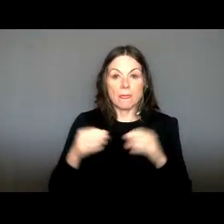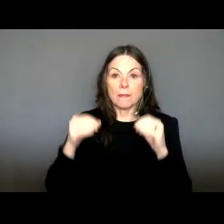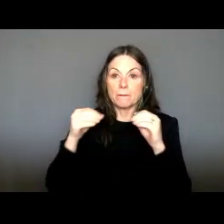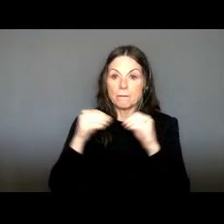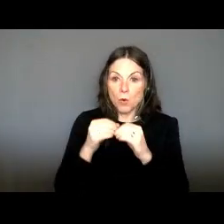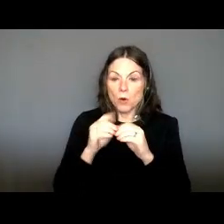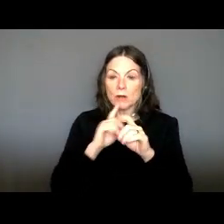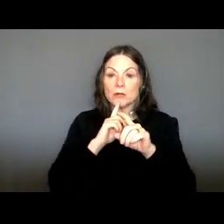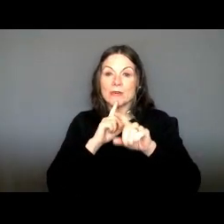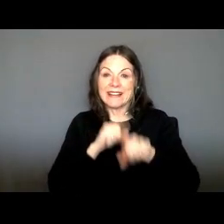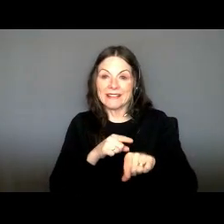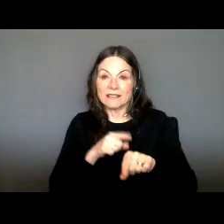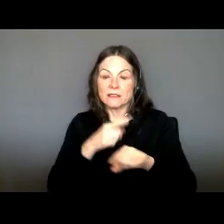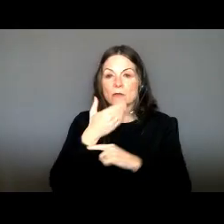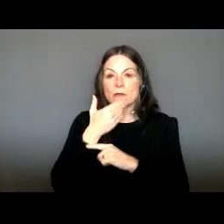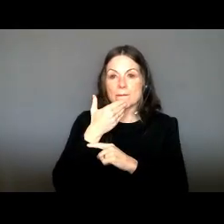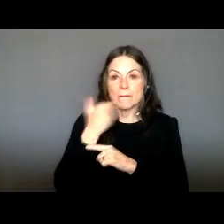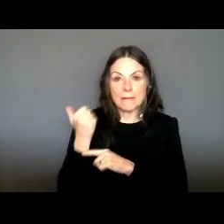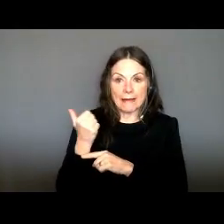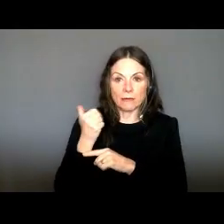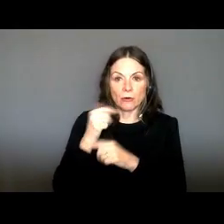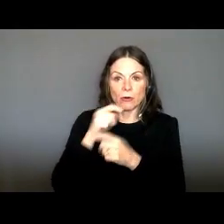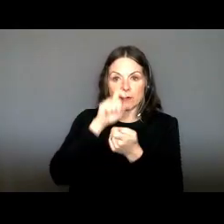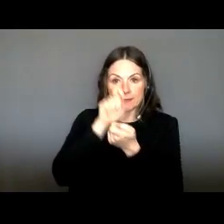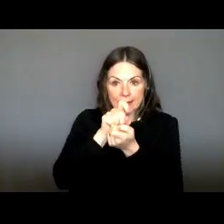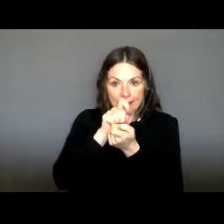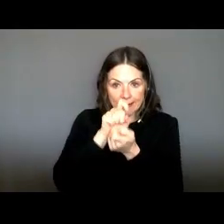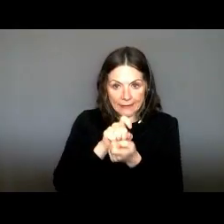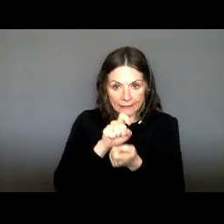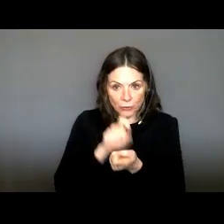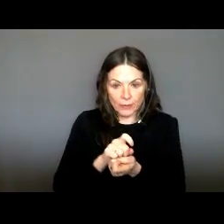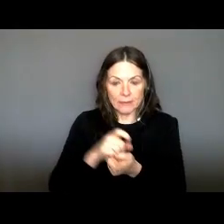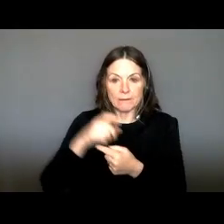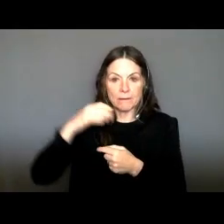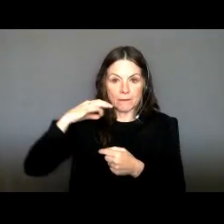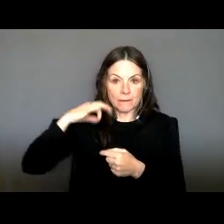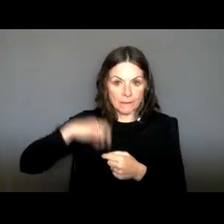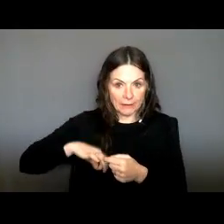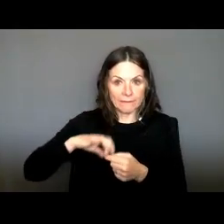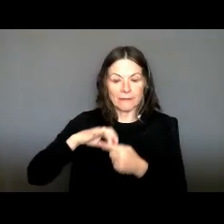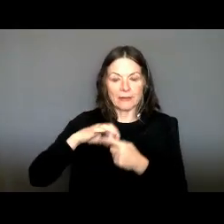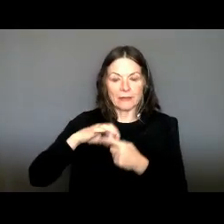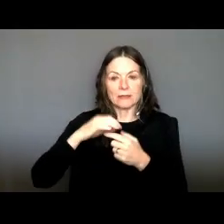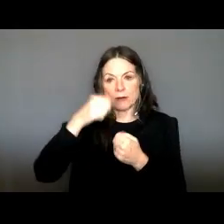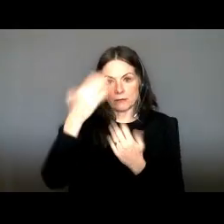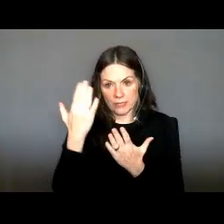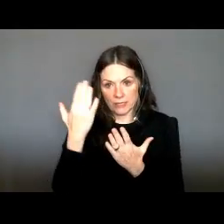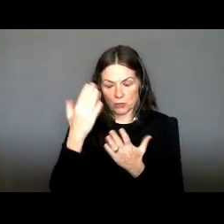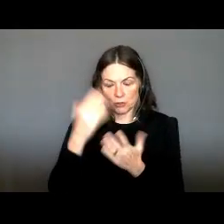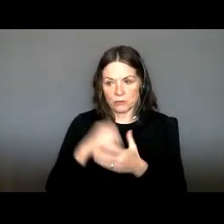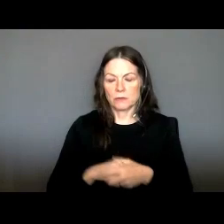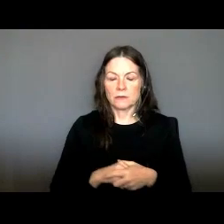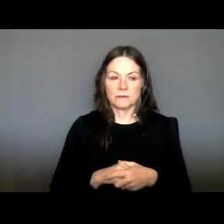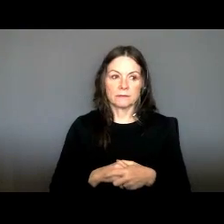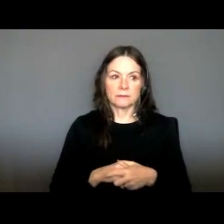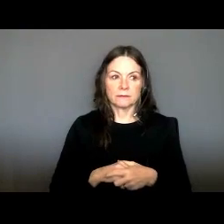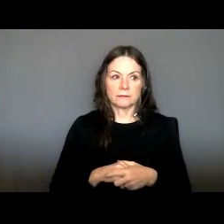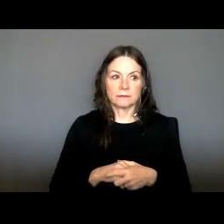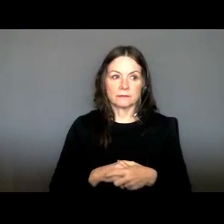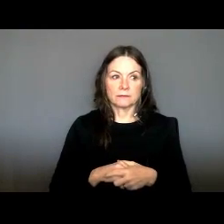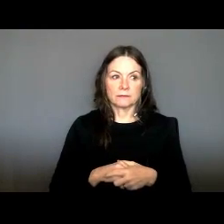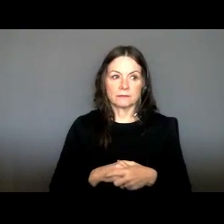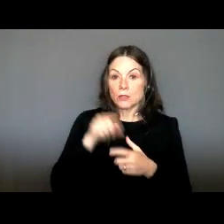are answered, the more specific benefits recommendations people will receive. And as you answer